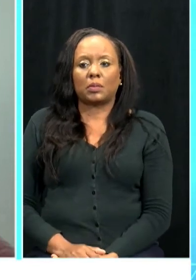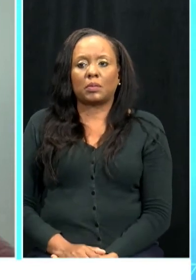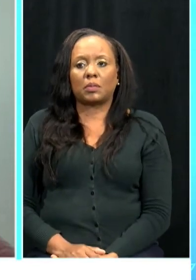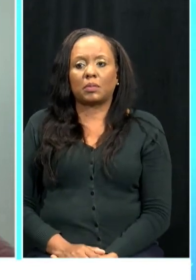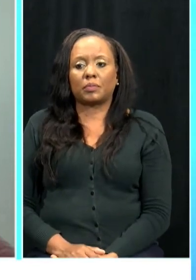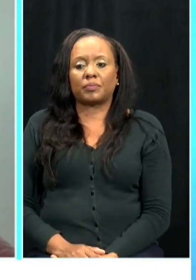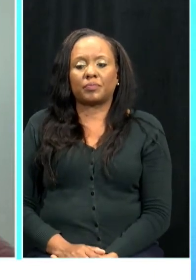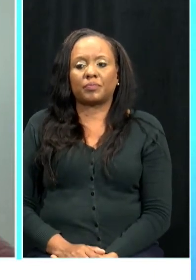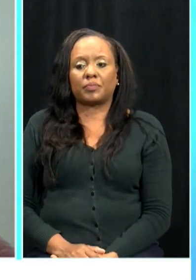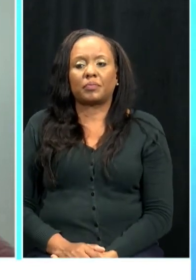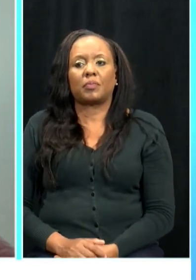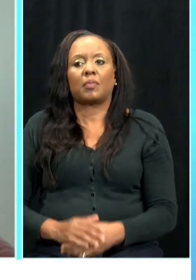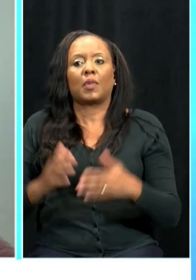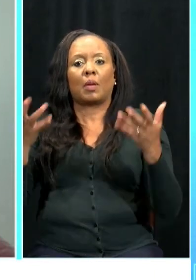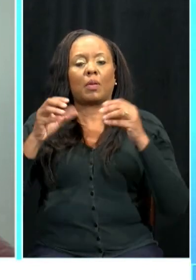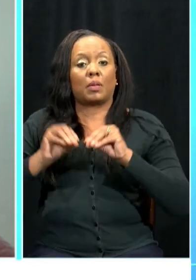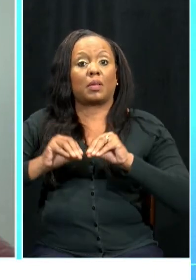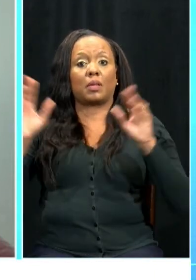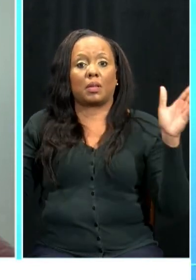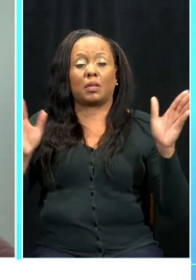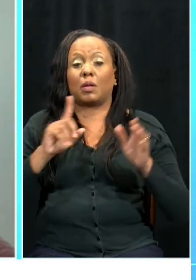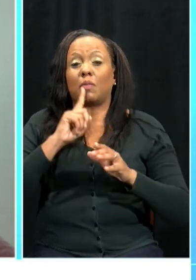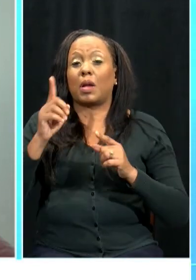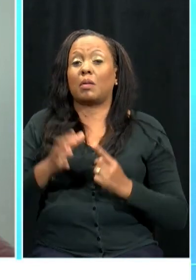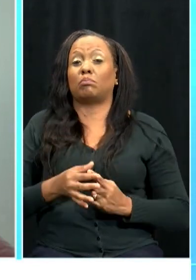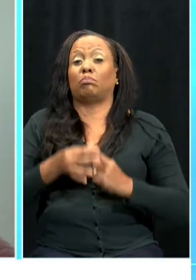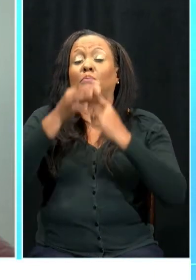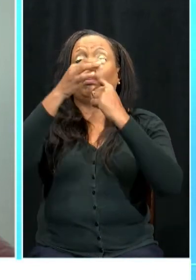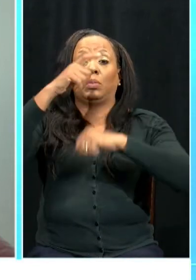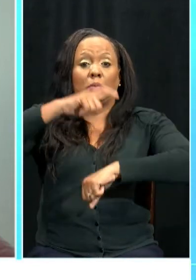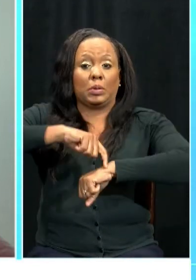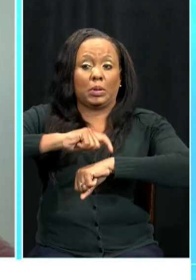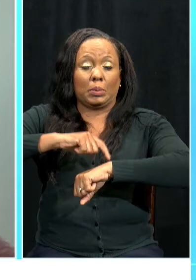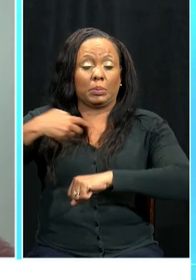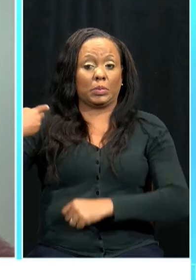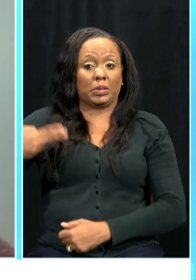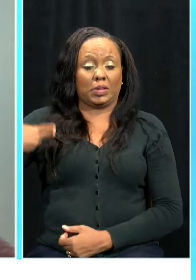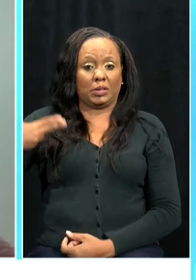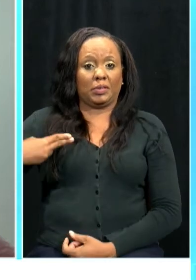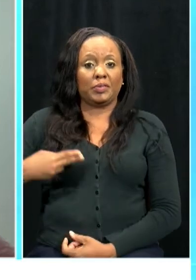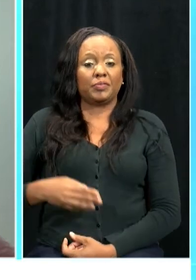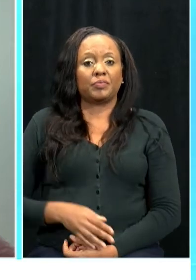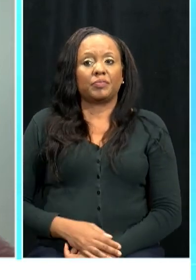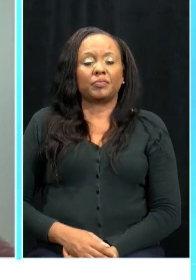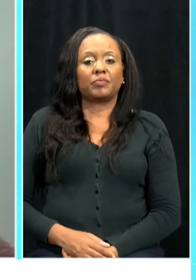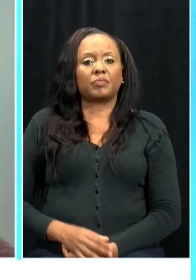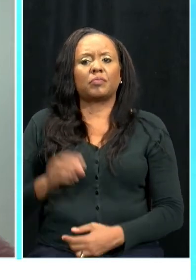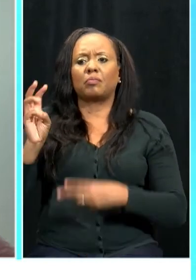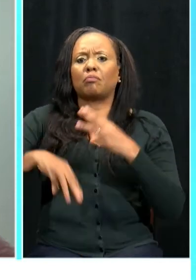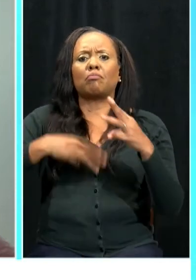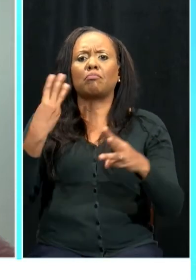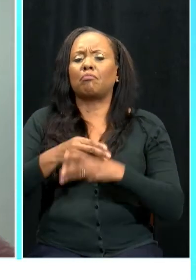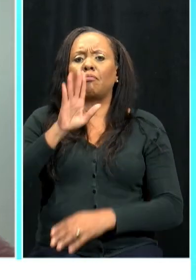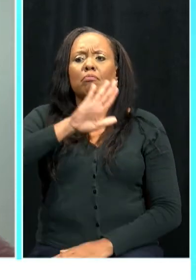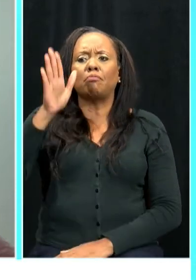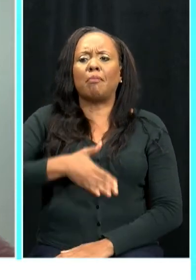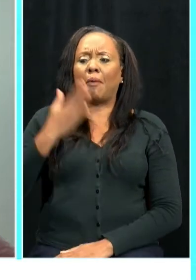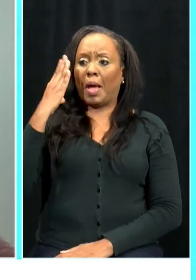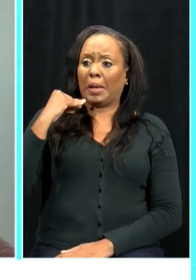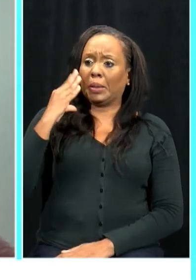is a very special period in history that we are in. The world really has never seen anything like